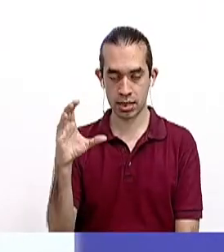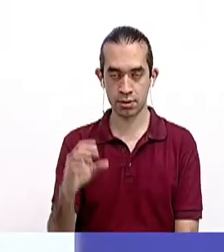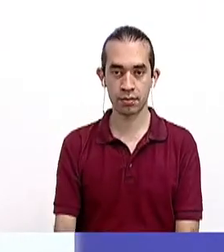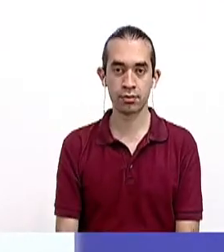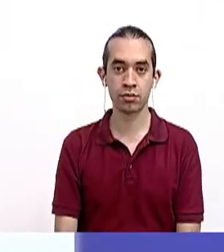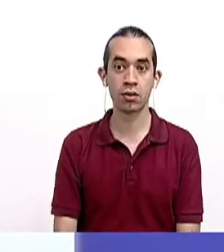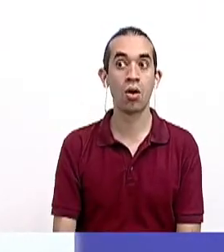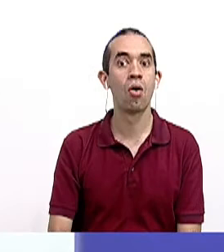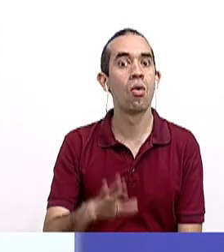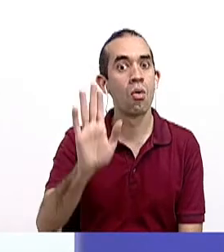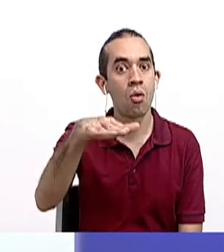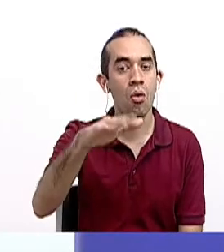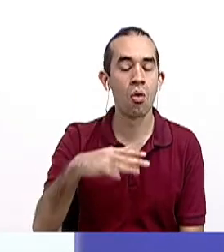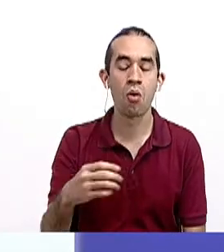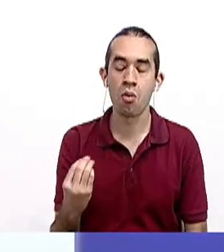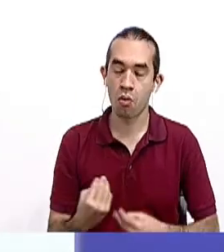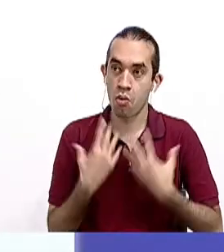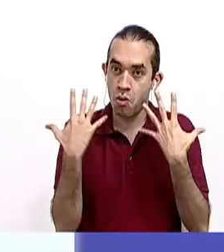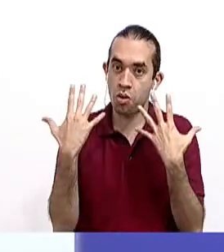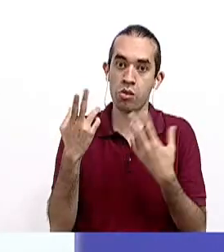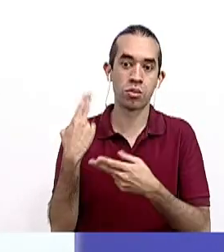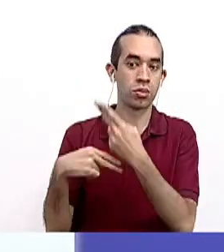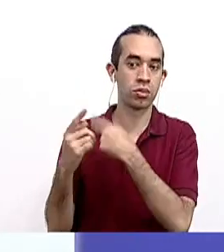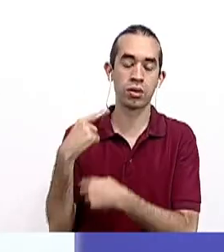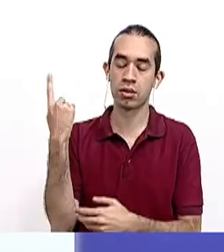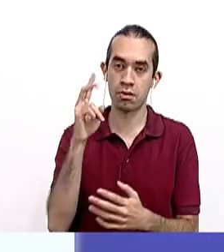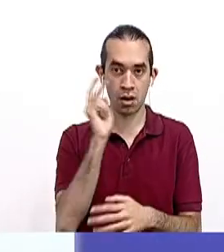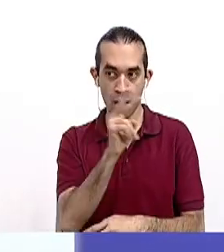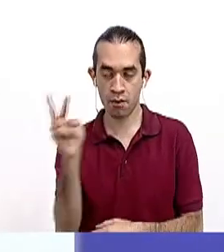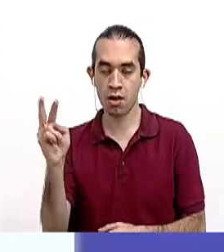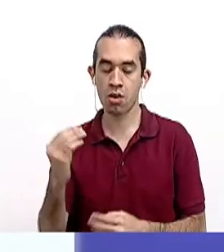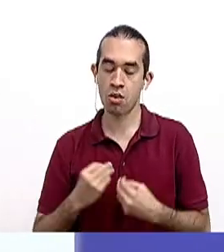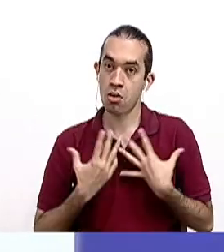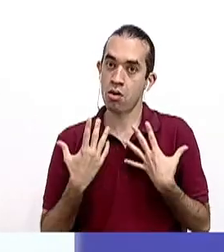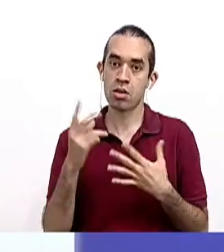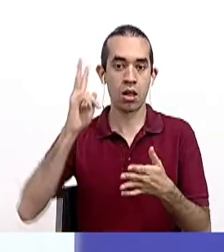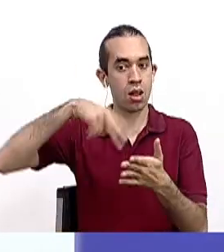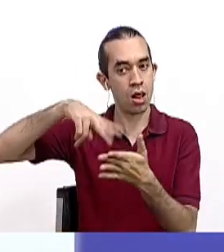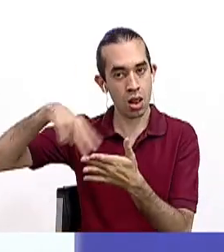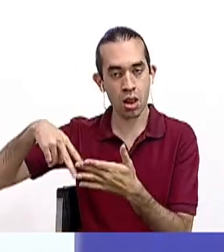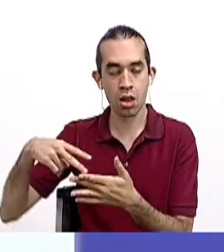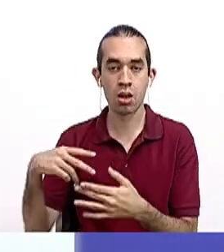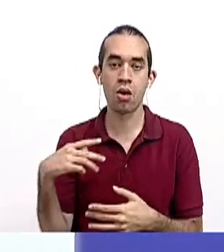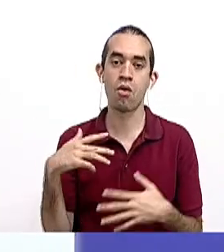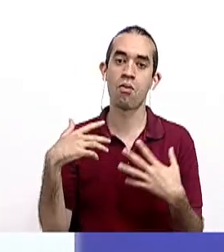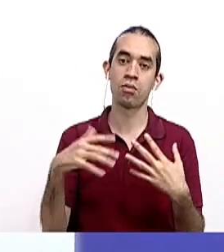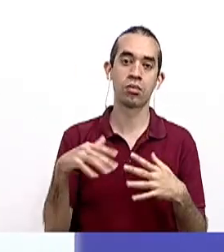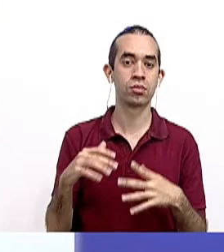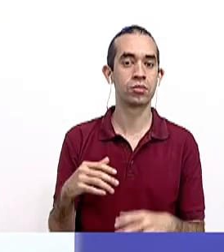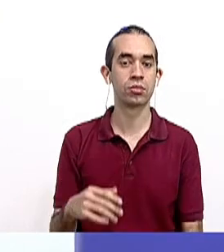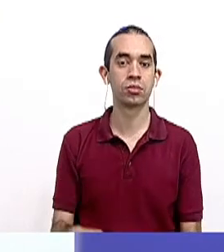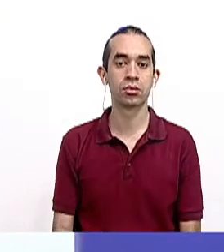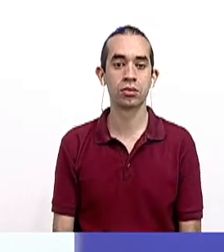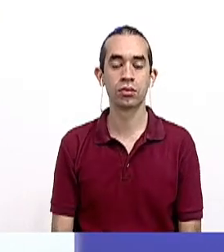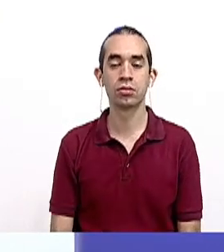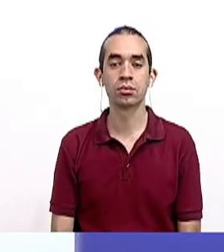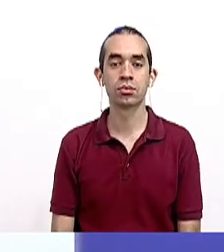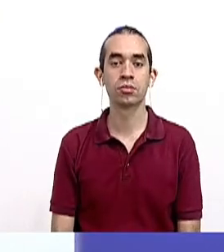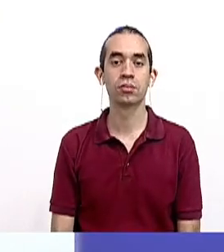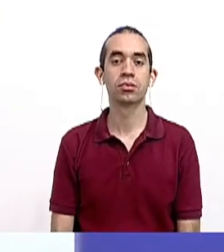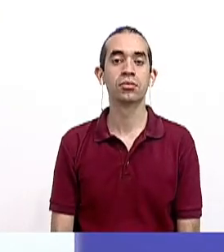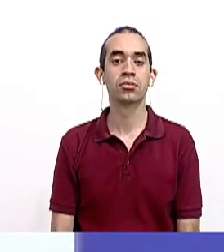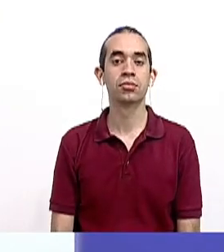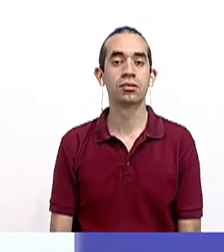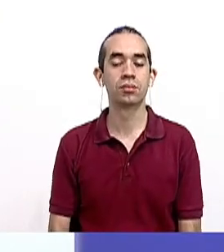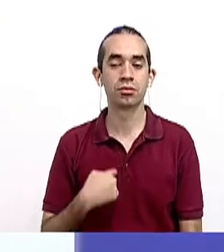story, right? I love this story every time I look at it and every time I read about her, her whole story. Now,